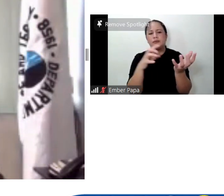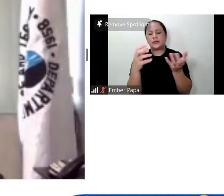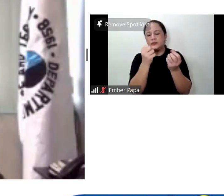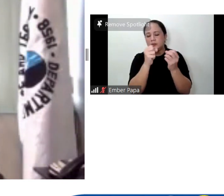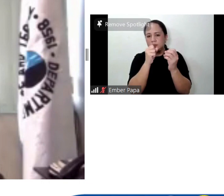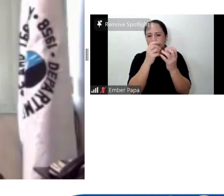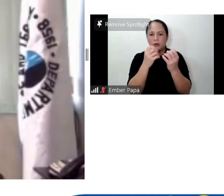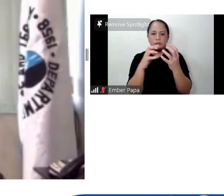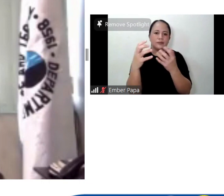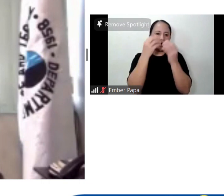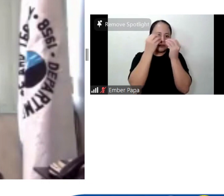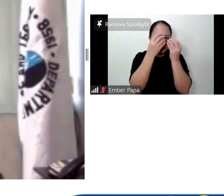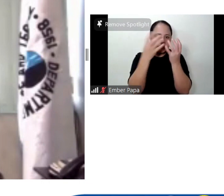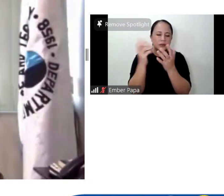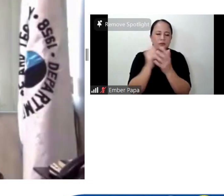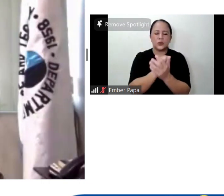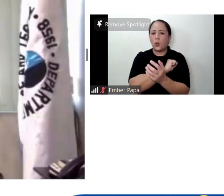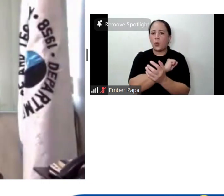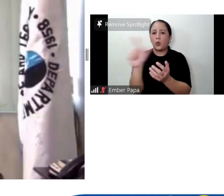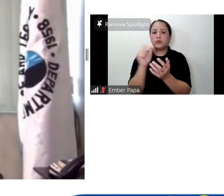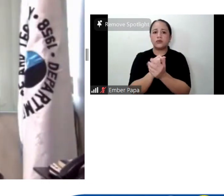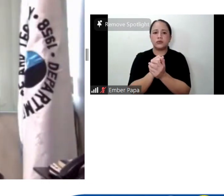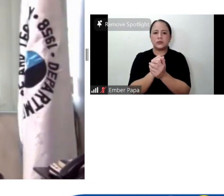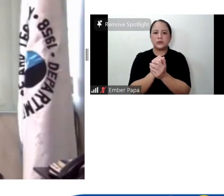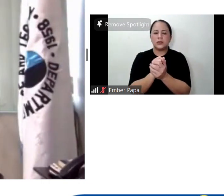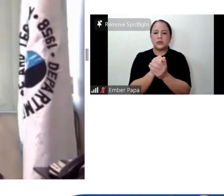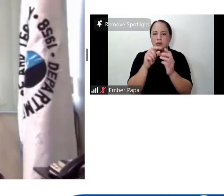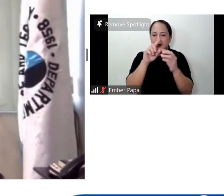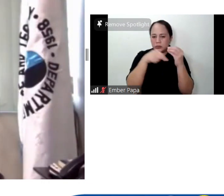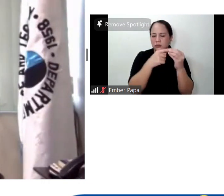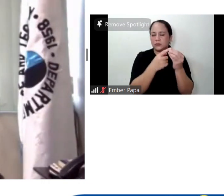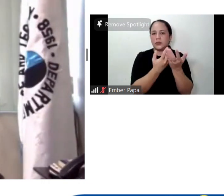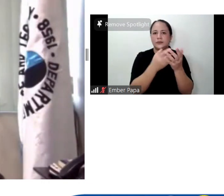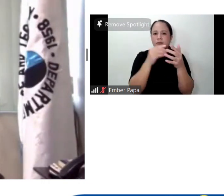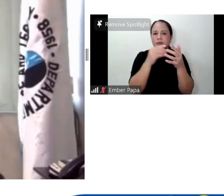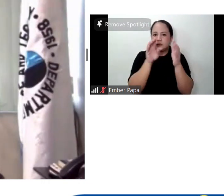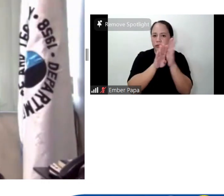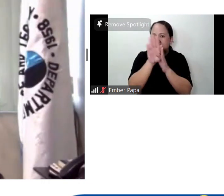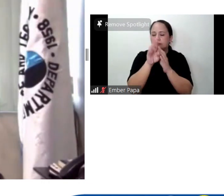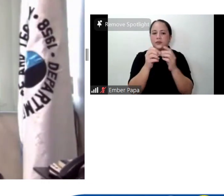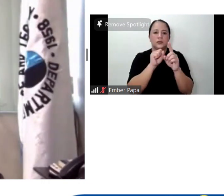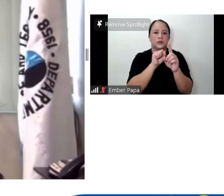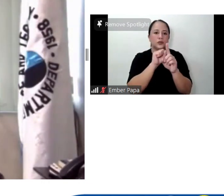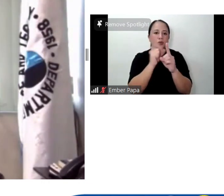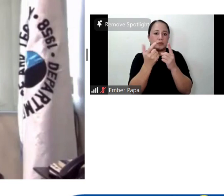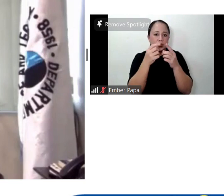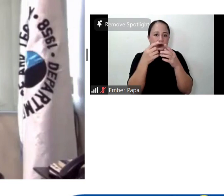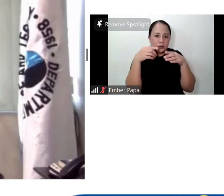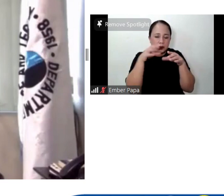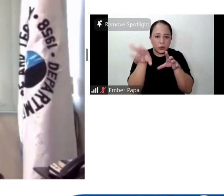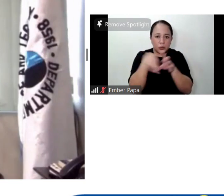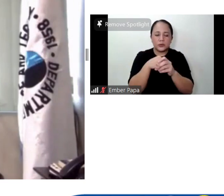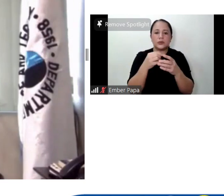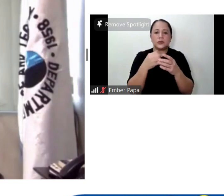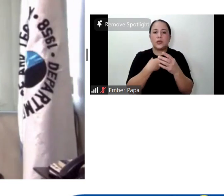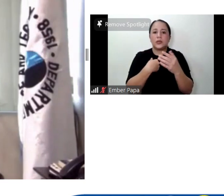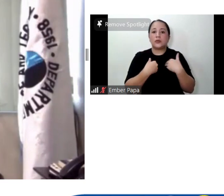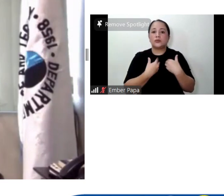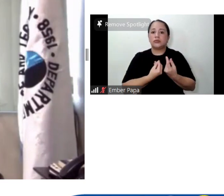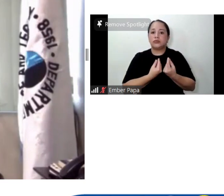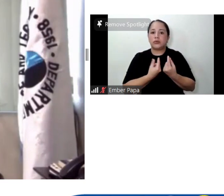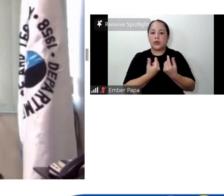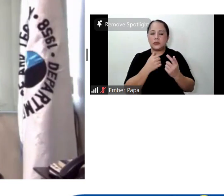information. Everything we need to know about development, social inclusion, and even how to conduct ourselves